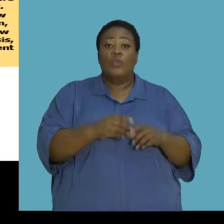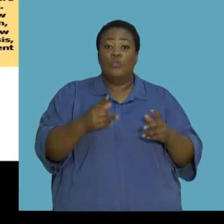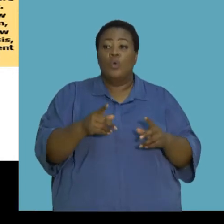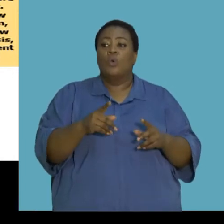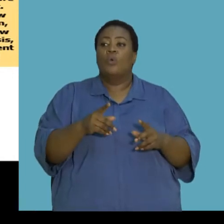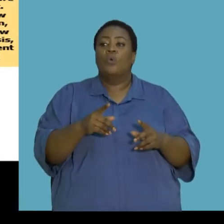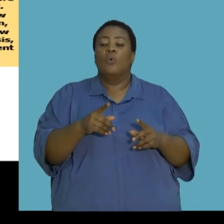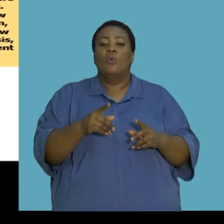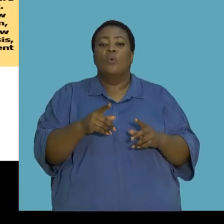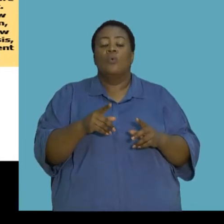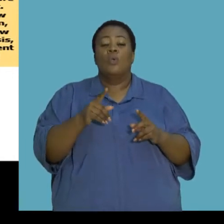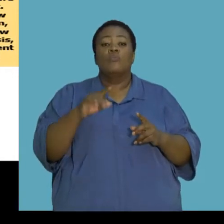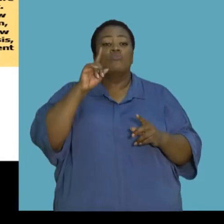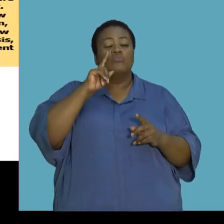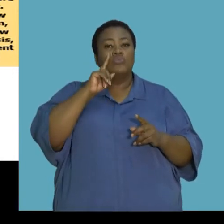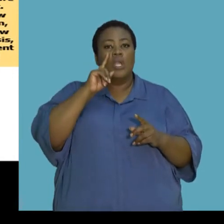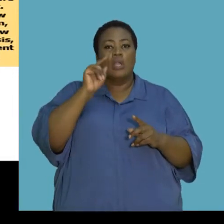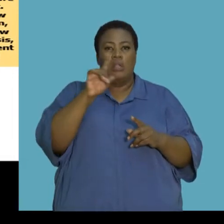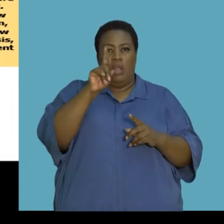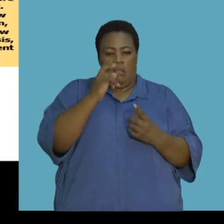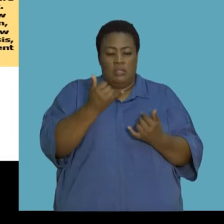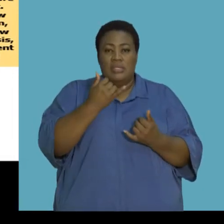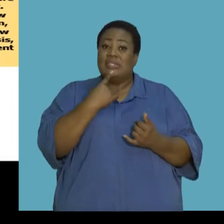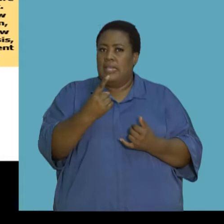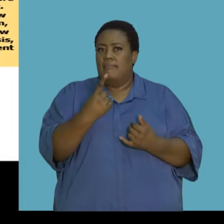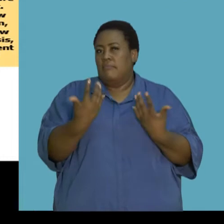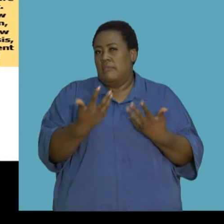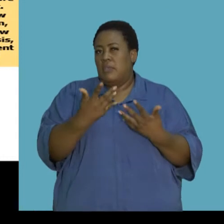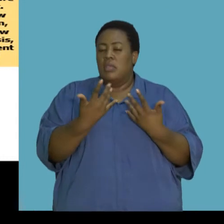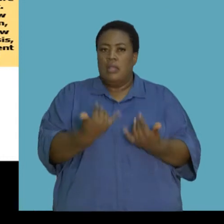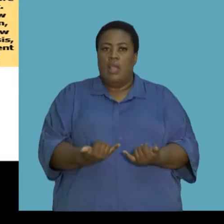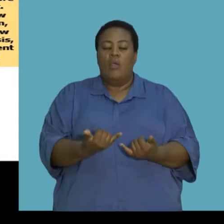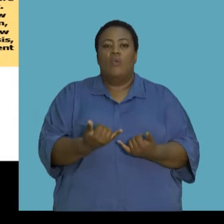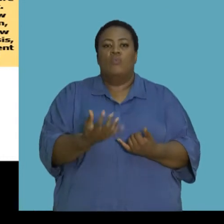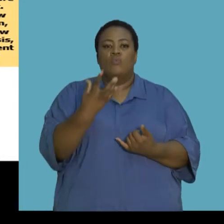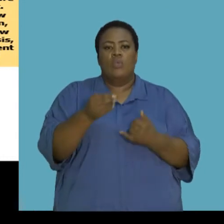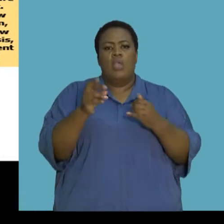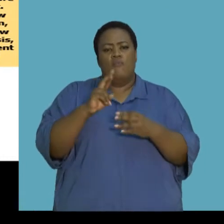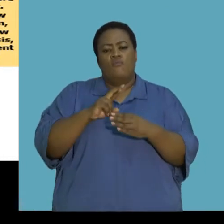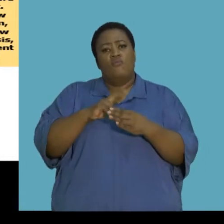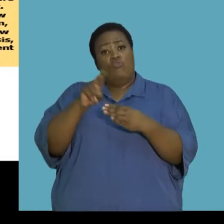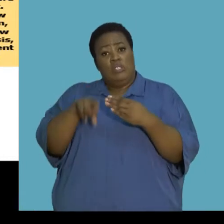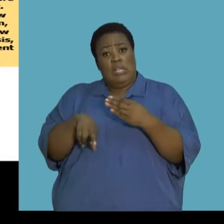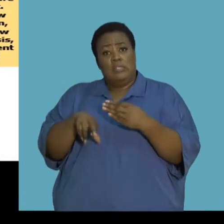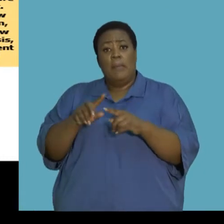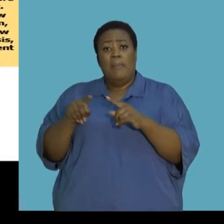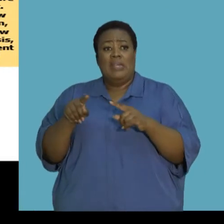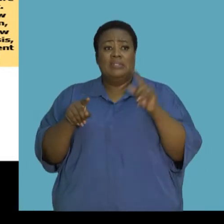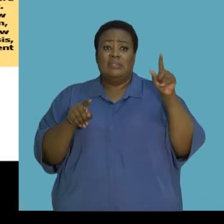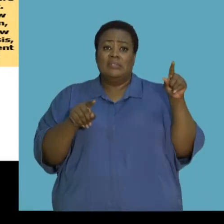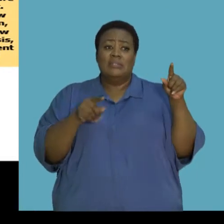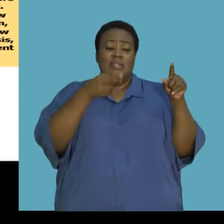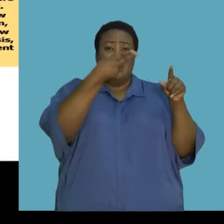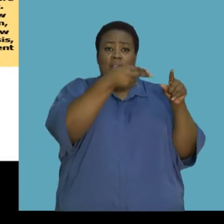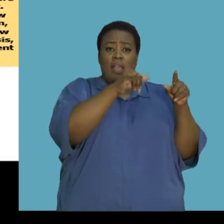When we go and look at our hypothesis, and if we've got results now, and those are not aligned to the